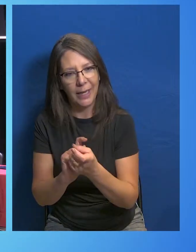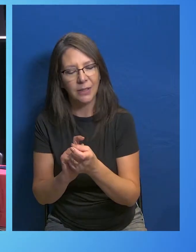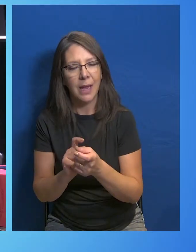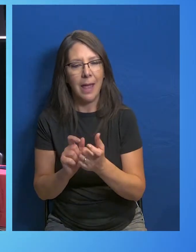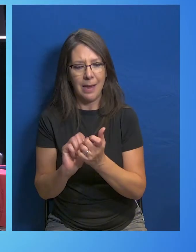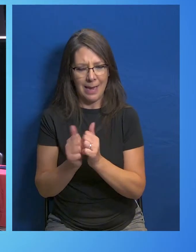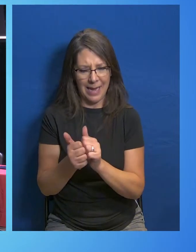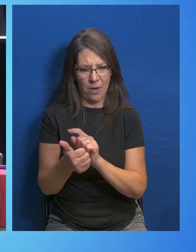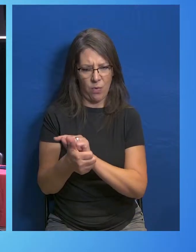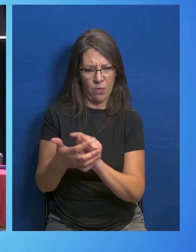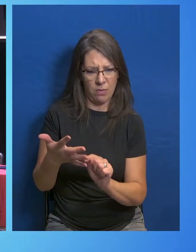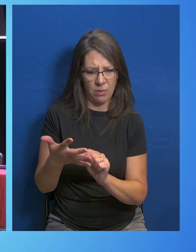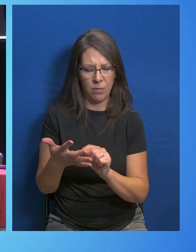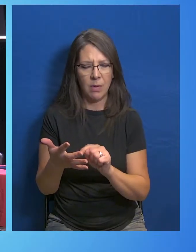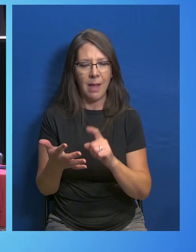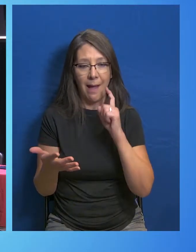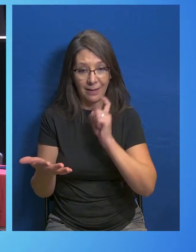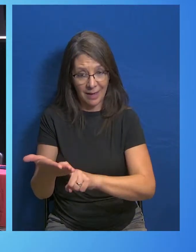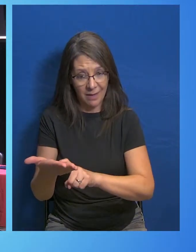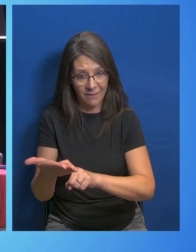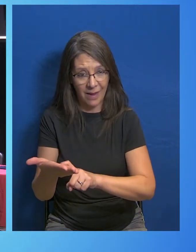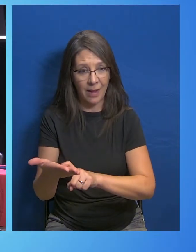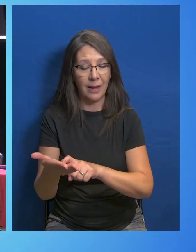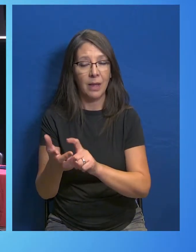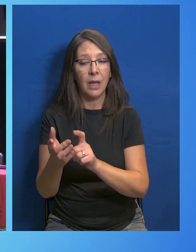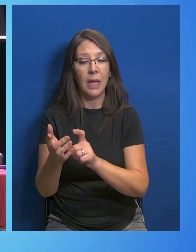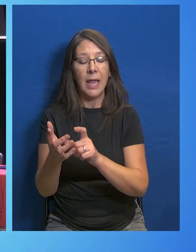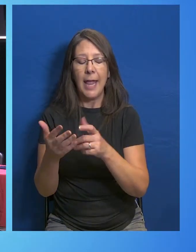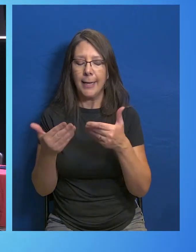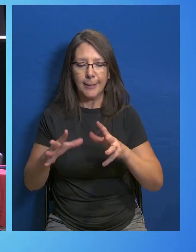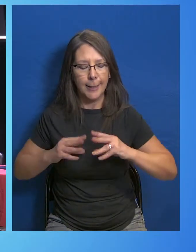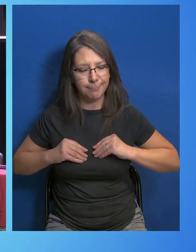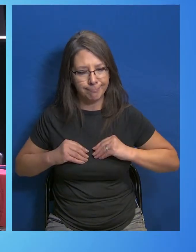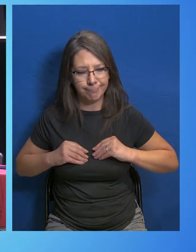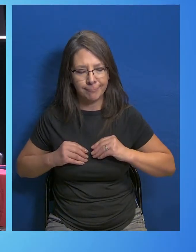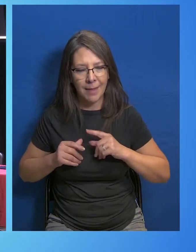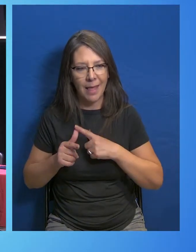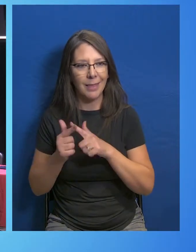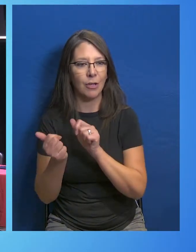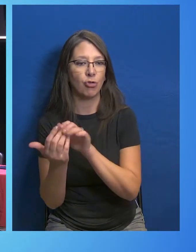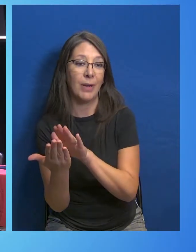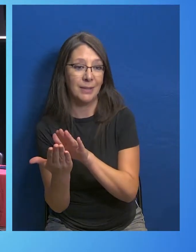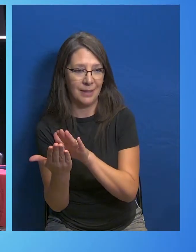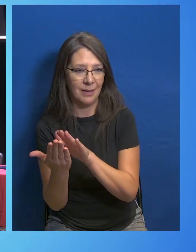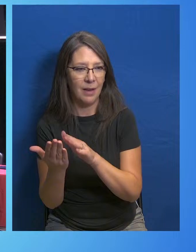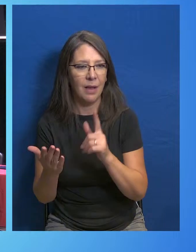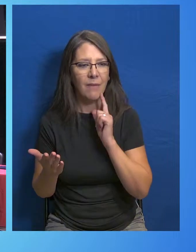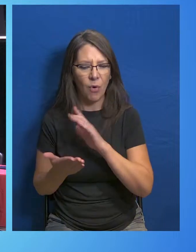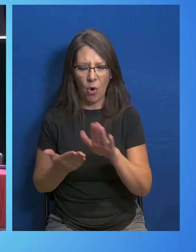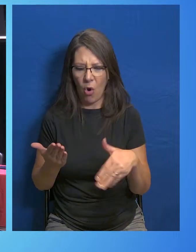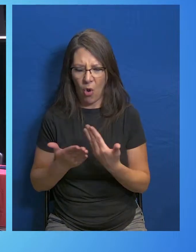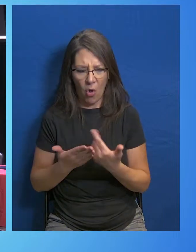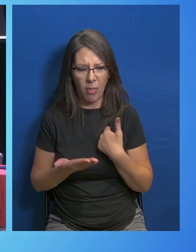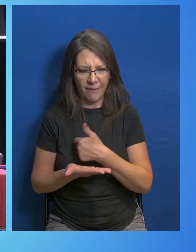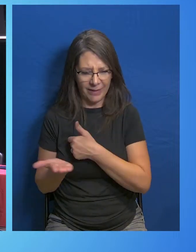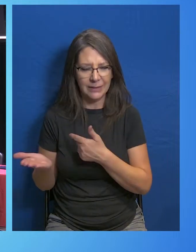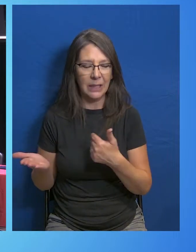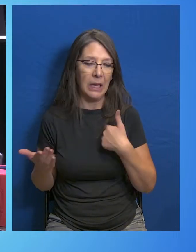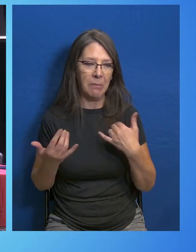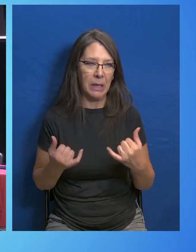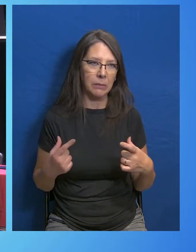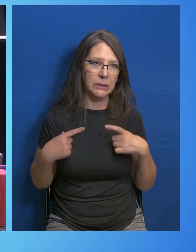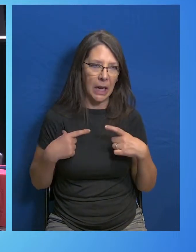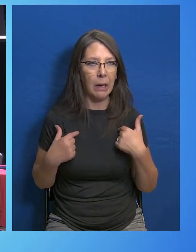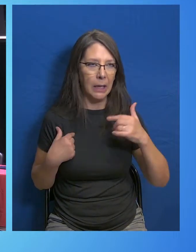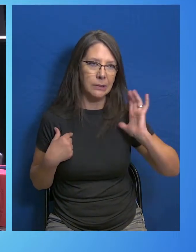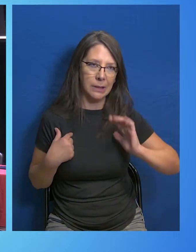identified, embraced, and addressed. And for all of us, as we leave here, well, except for me, I'm retired, but I did have a job.